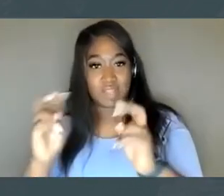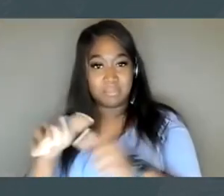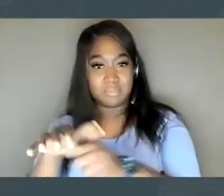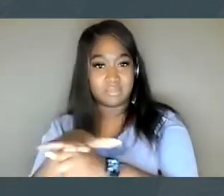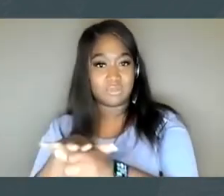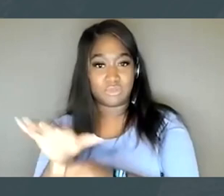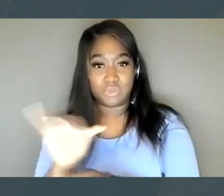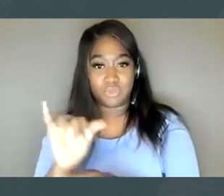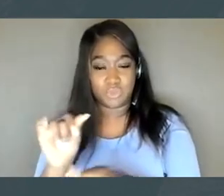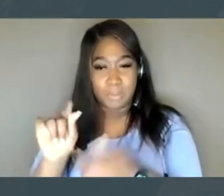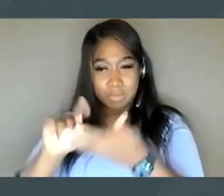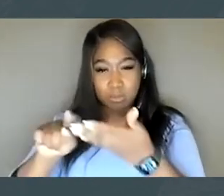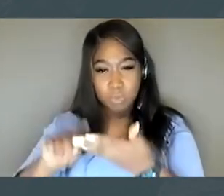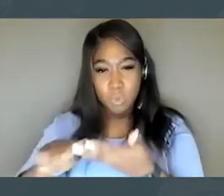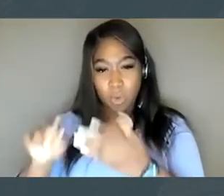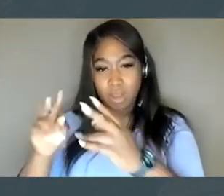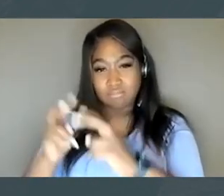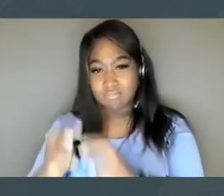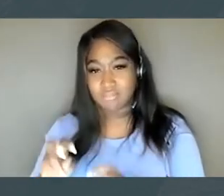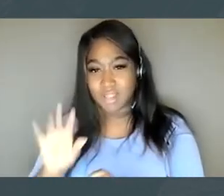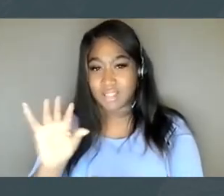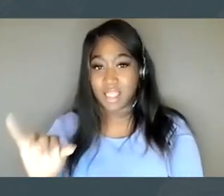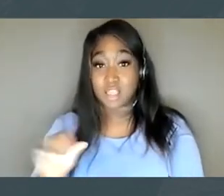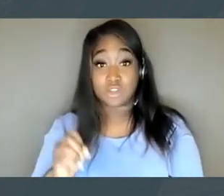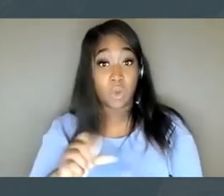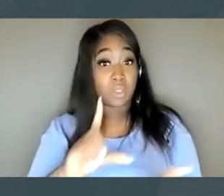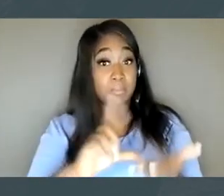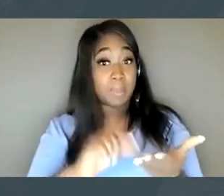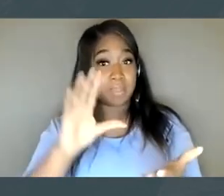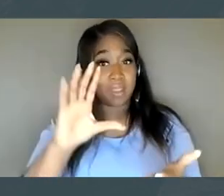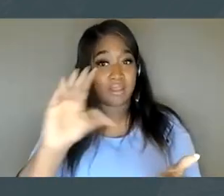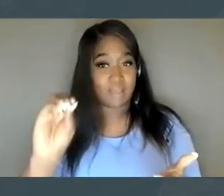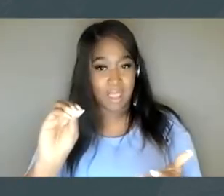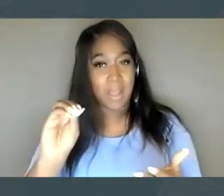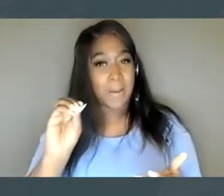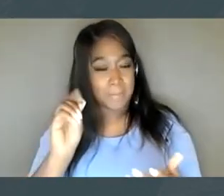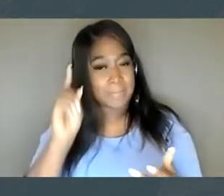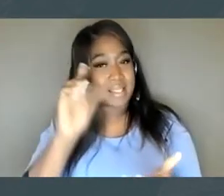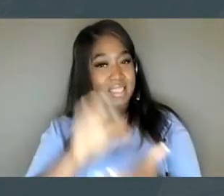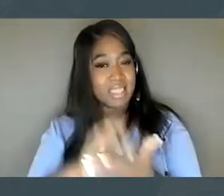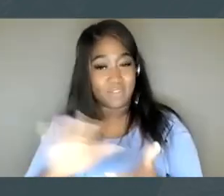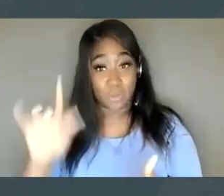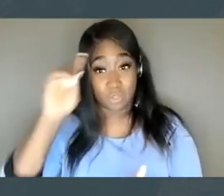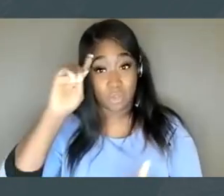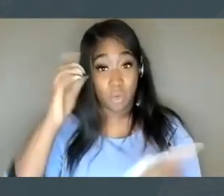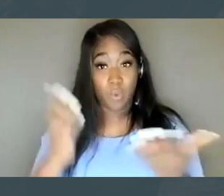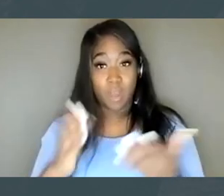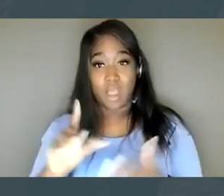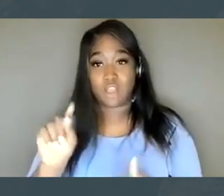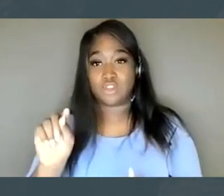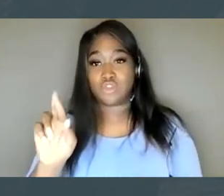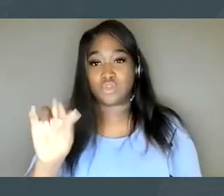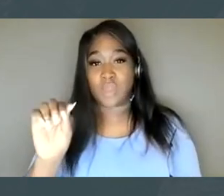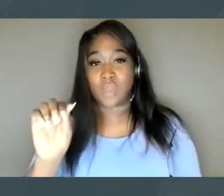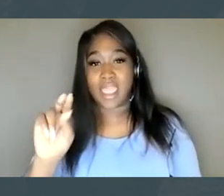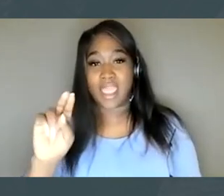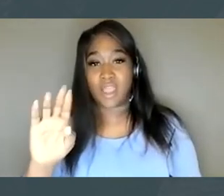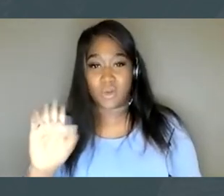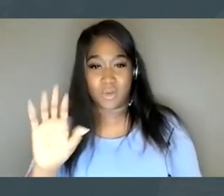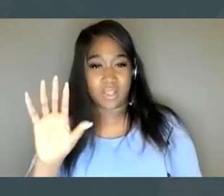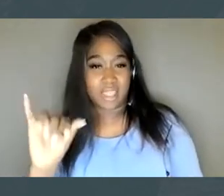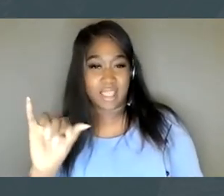house believes that the triangle is obscure. We don't know, we French people don't know about the